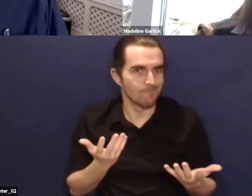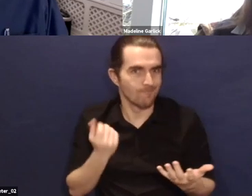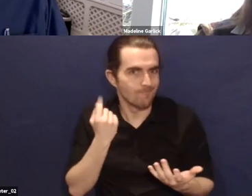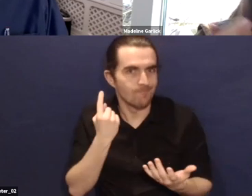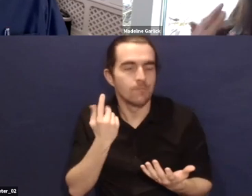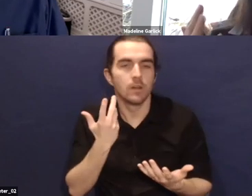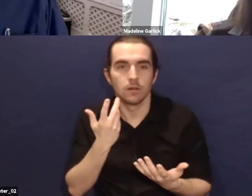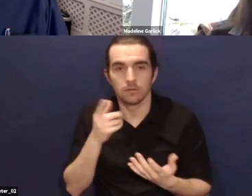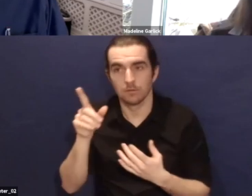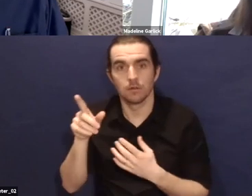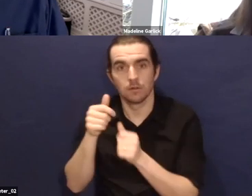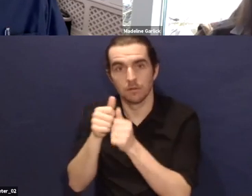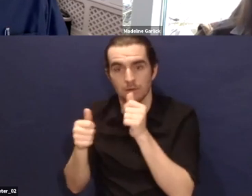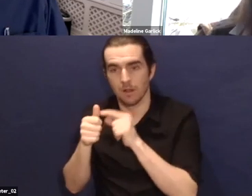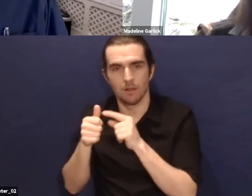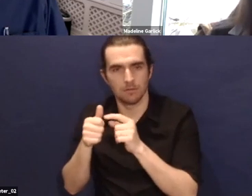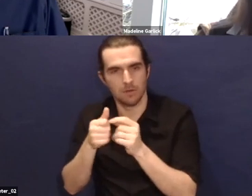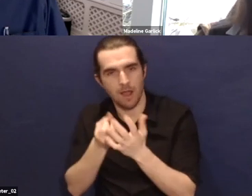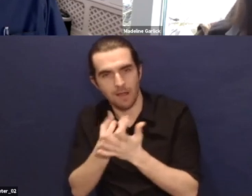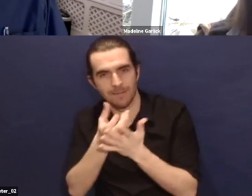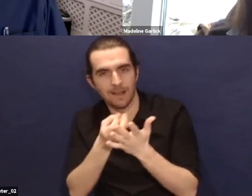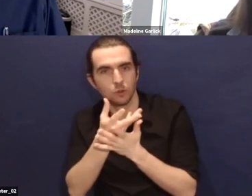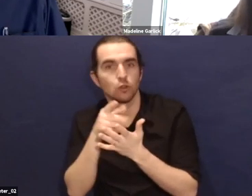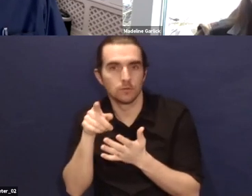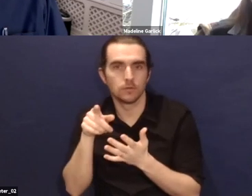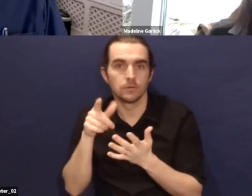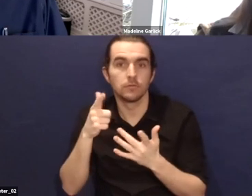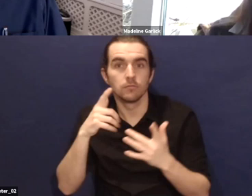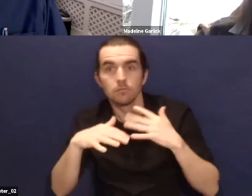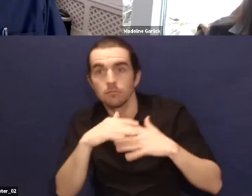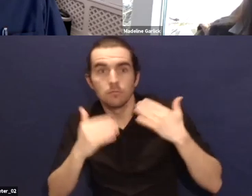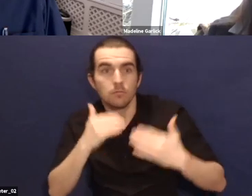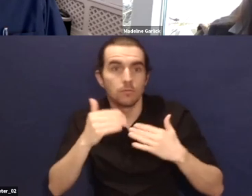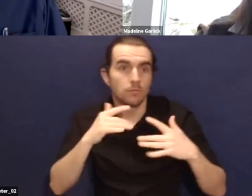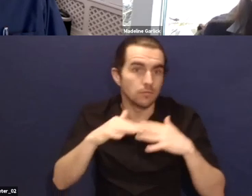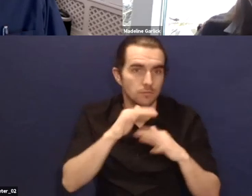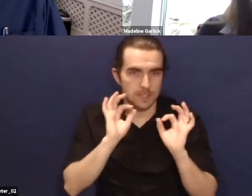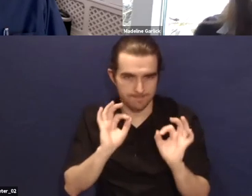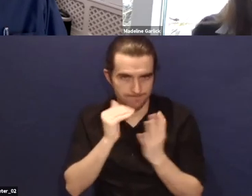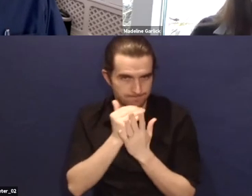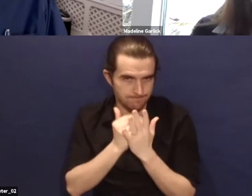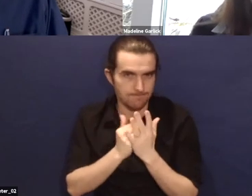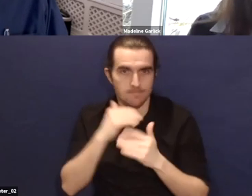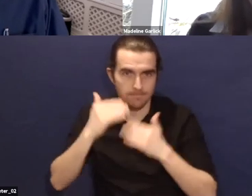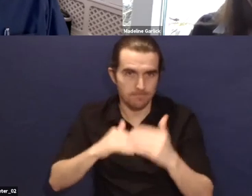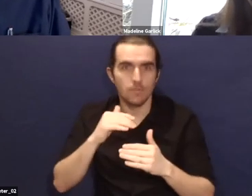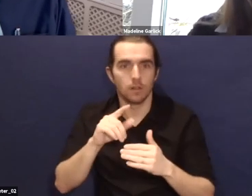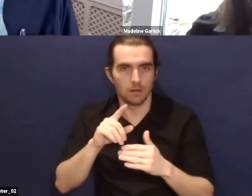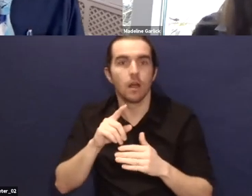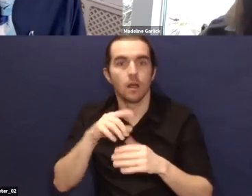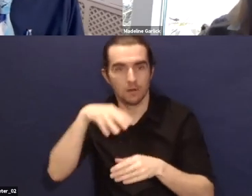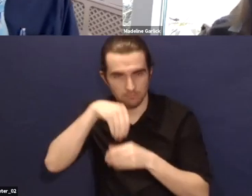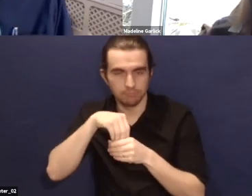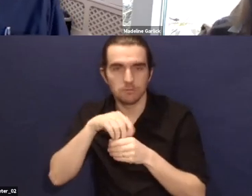International Protection, where we look at the relevance of refugee law in dealing with people who are forced to flee because of